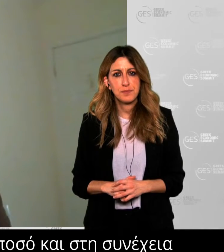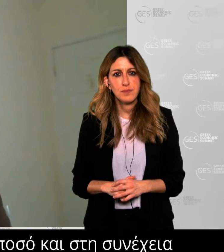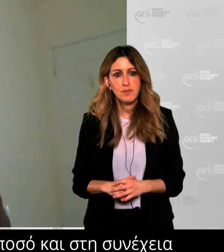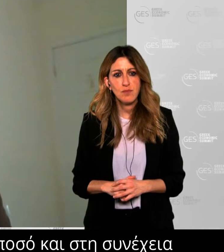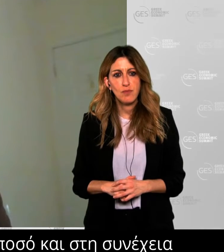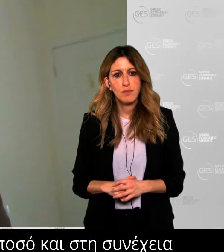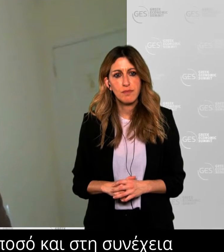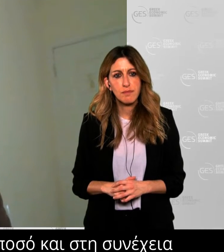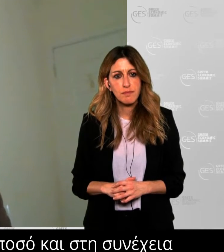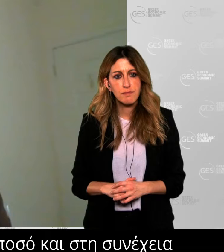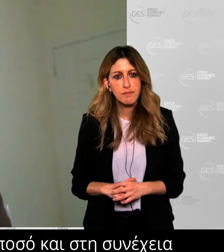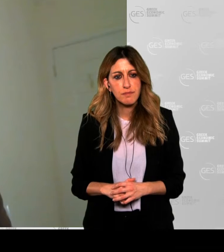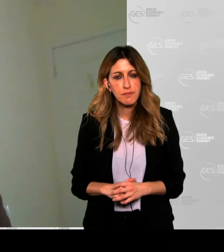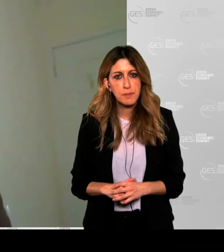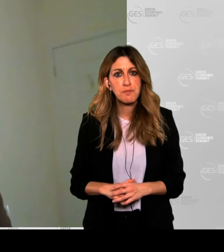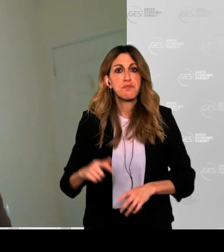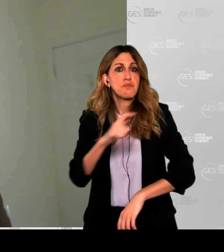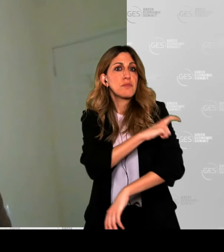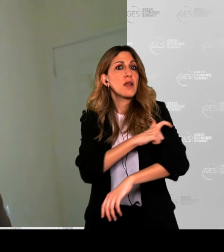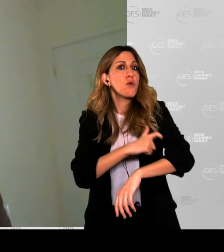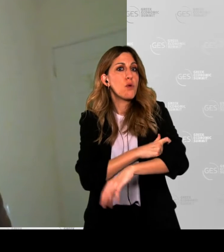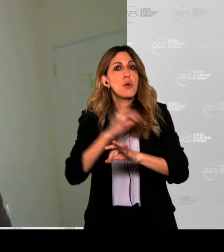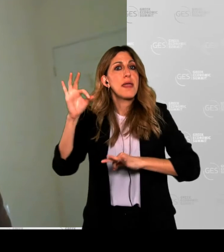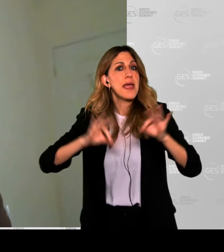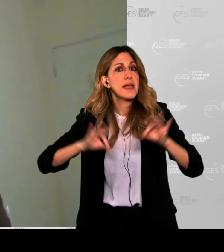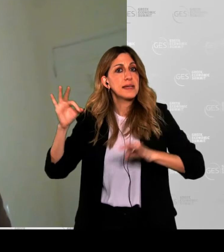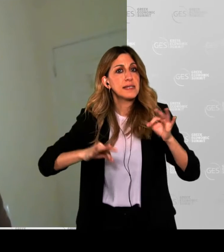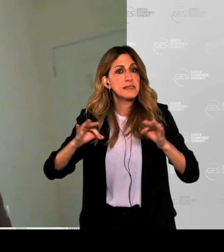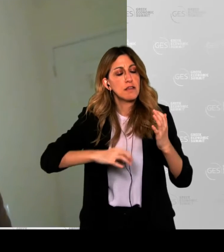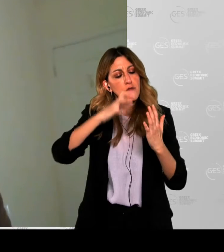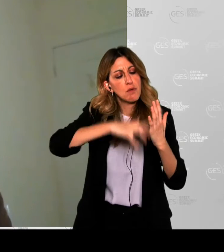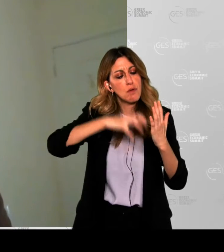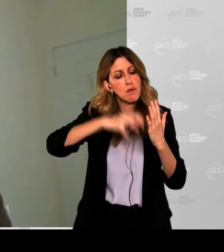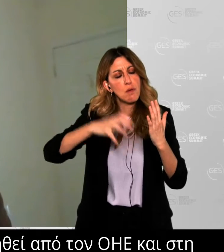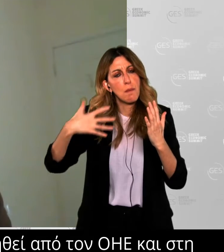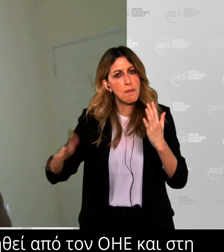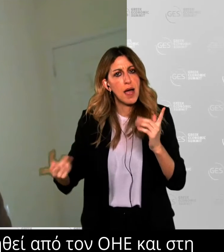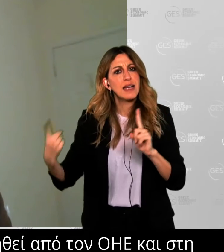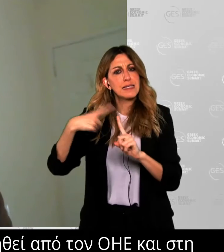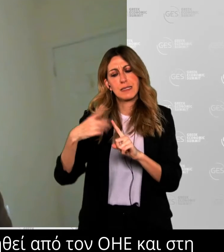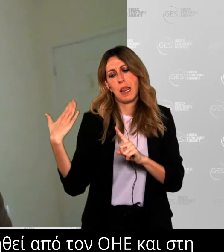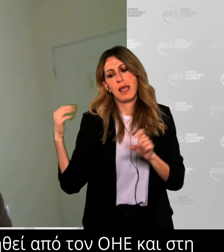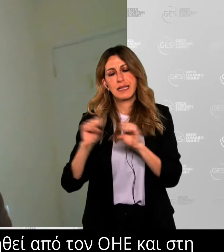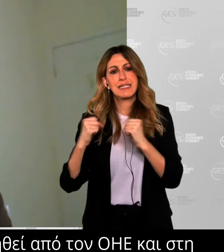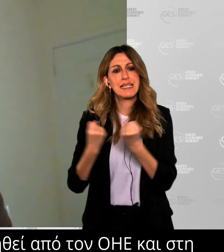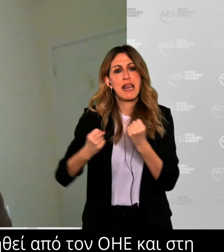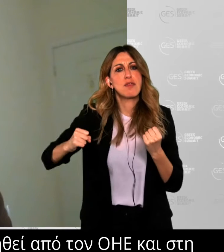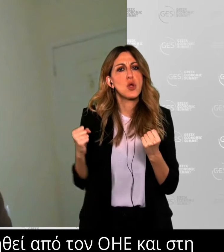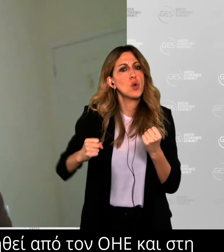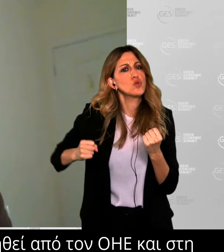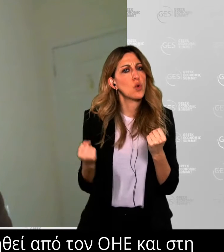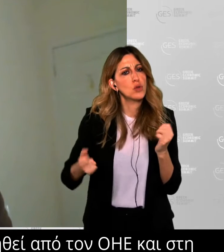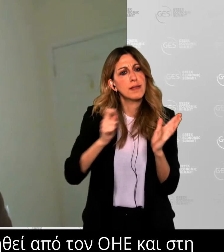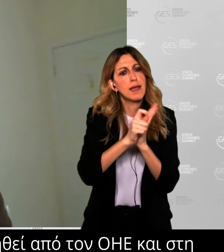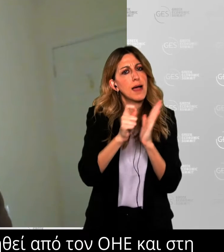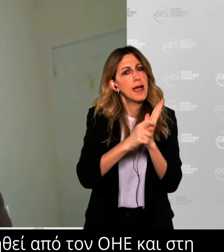footprint across Asia, Africa, and the Middle East, what sort of reduction trajectory did we need from that? And as I said at the beginning, also how do we enable capital flows